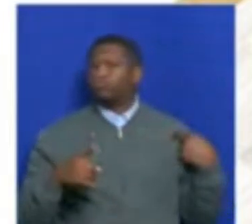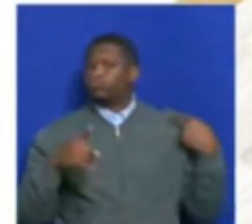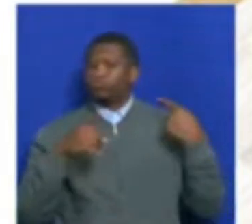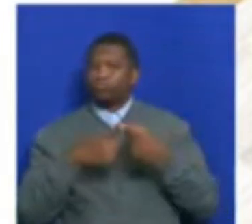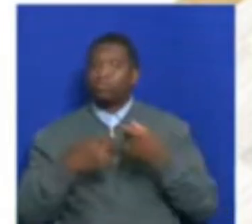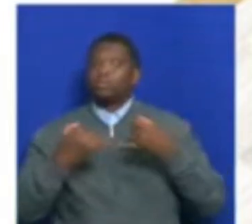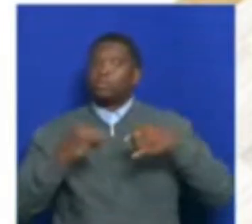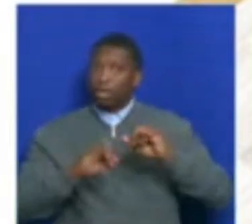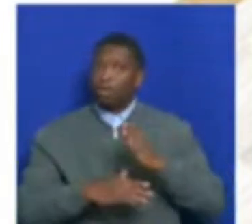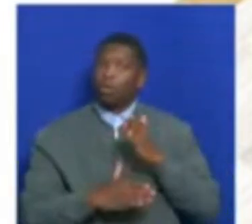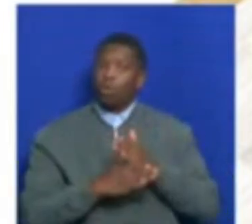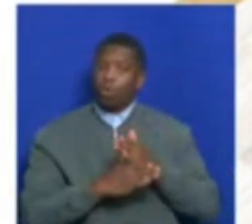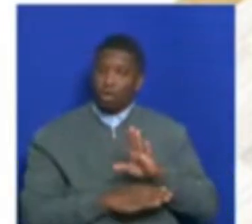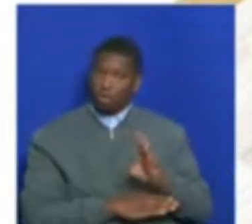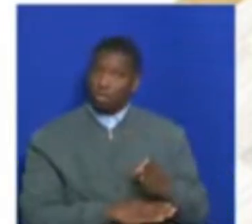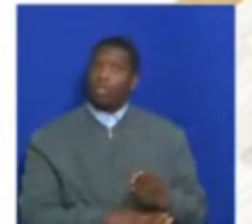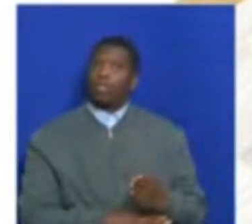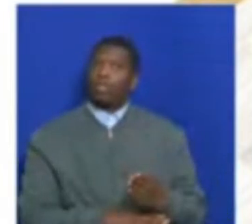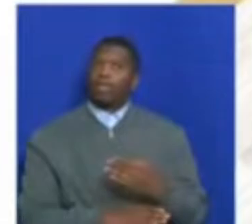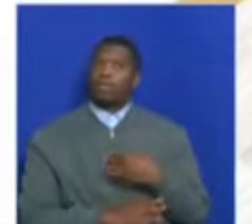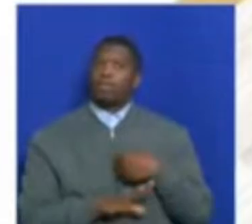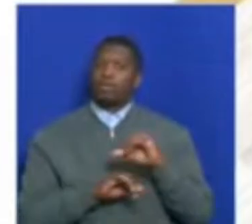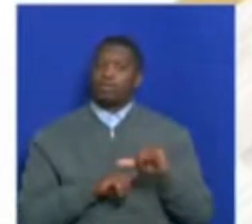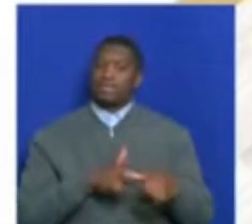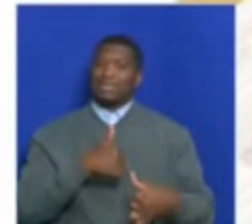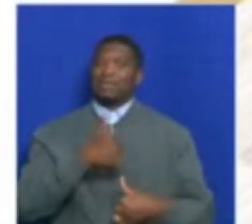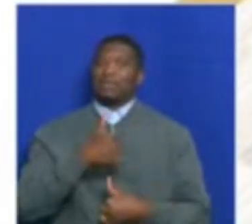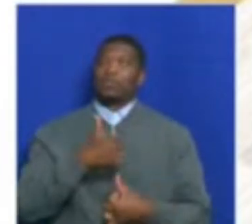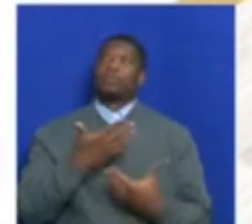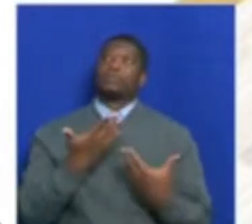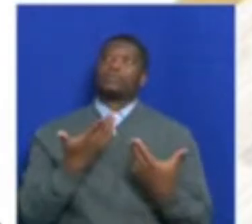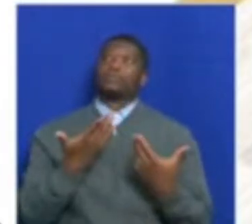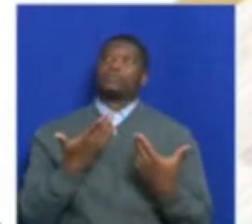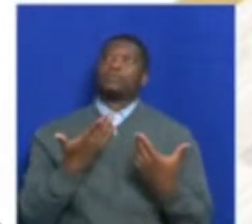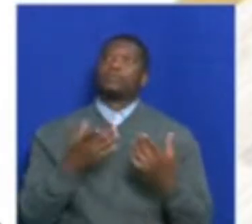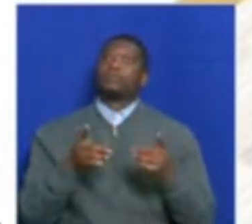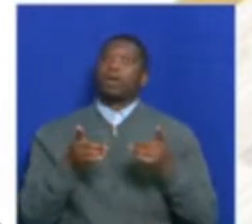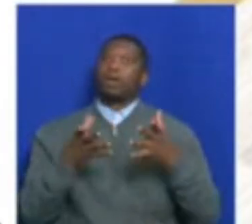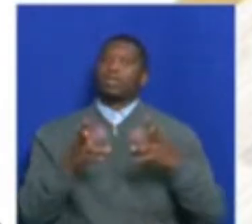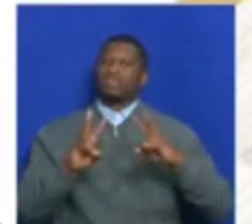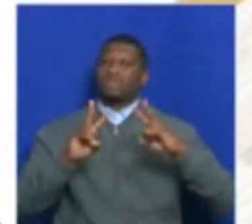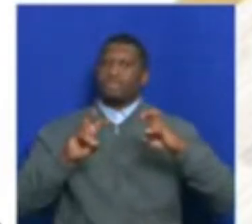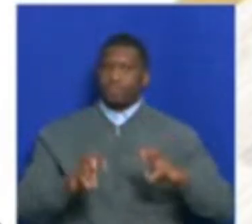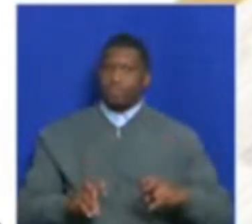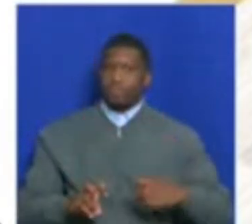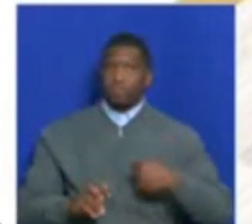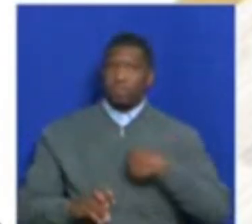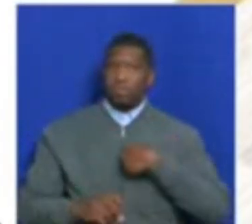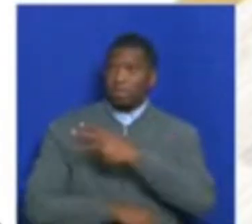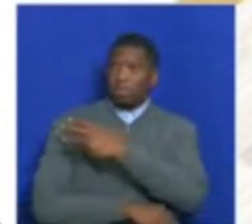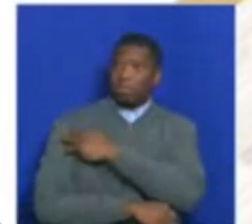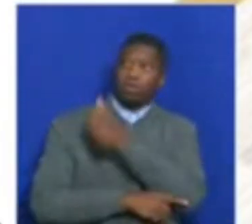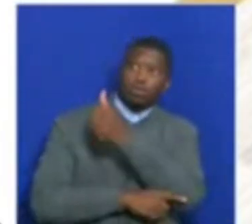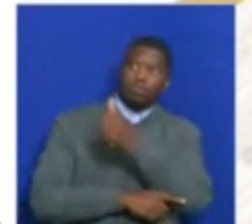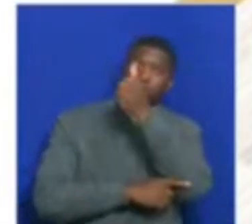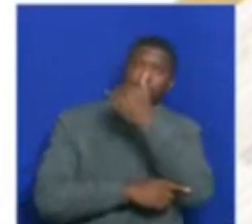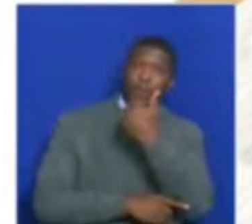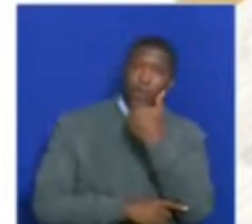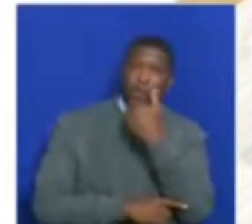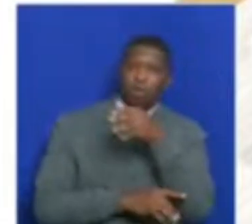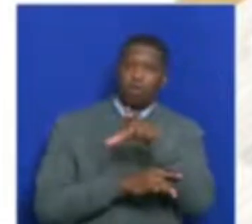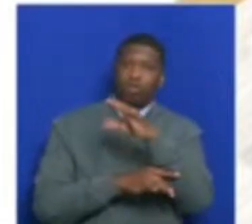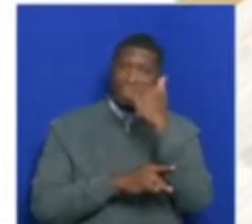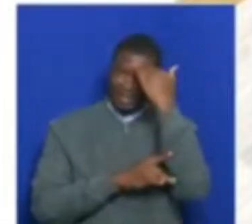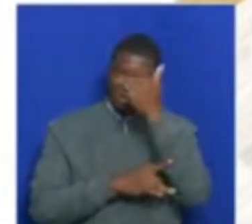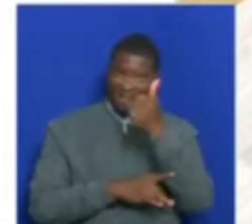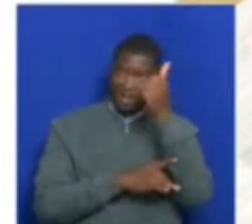Deputy Director of Investigations, and I report to the provincial head, of the